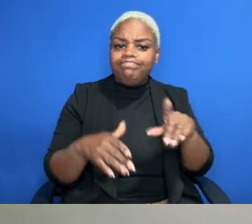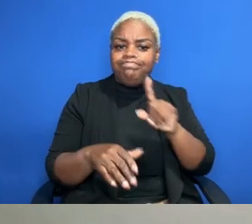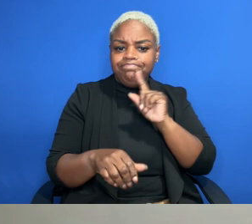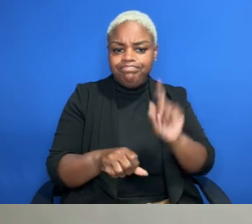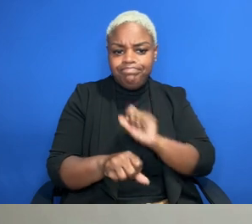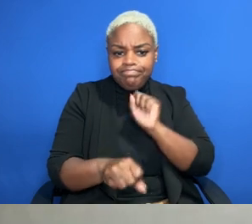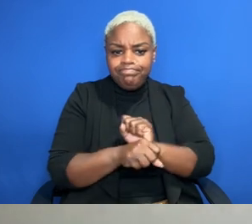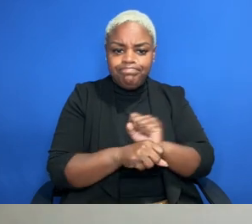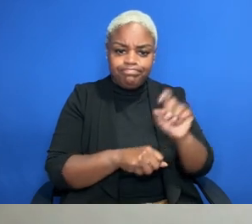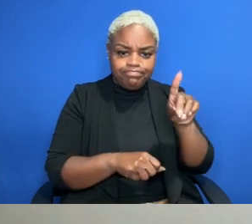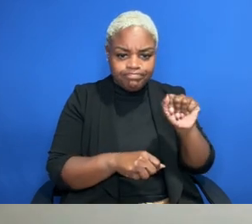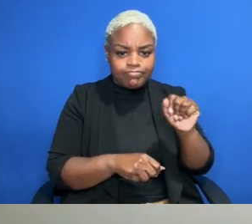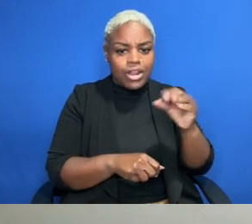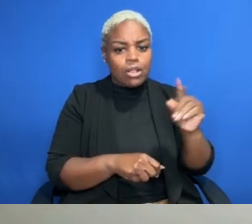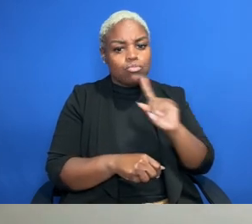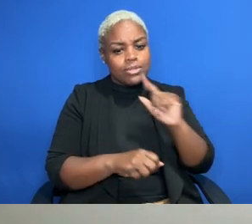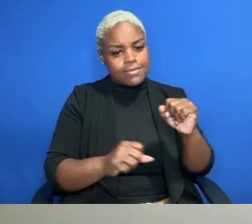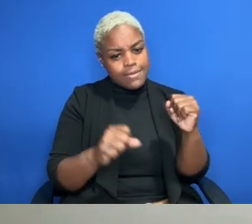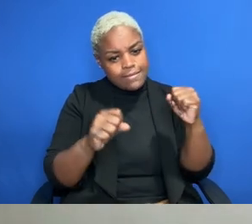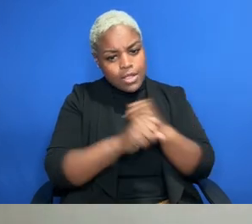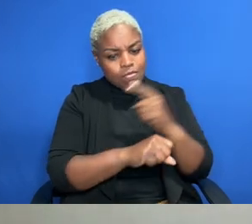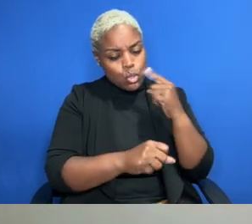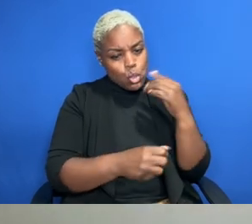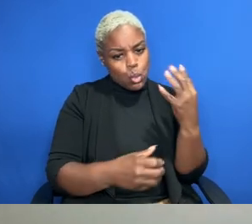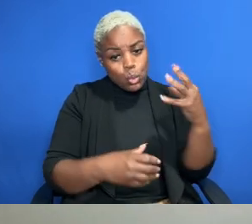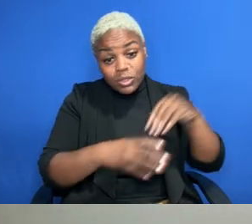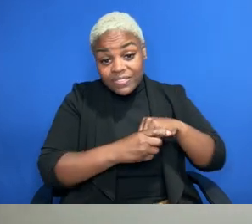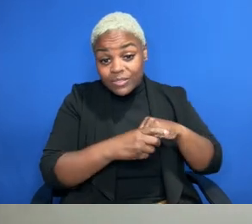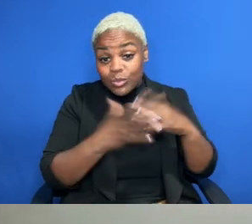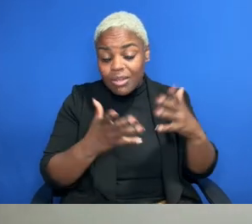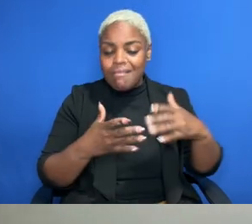individuals with more significant disabilities,